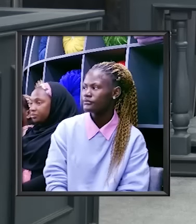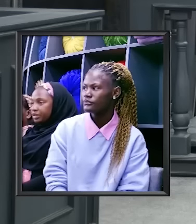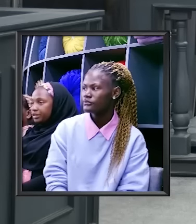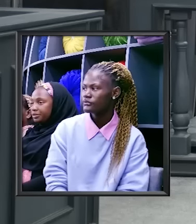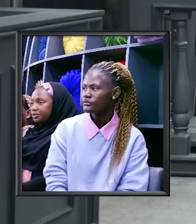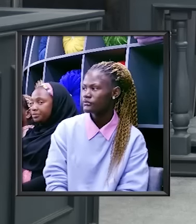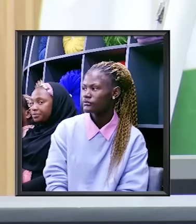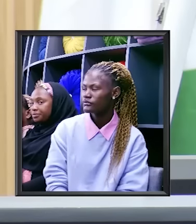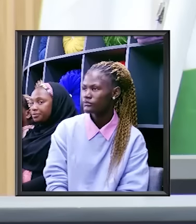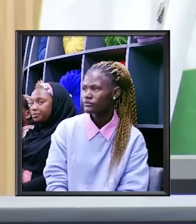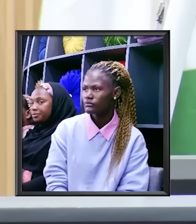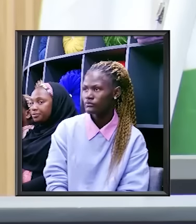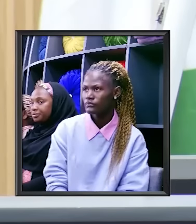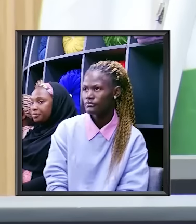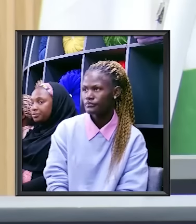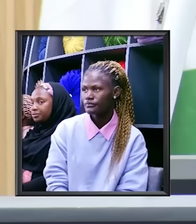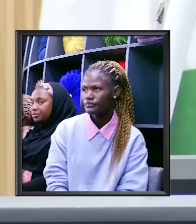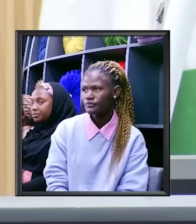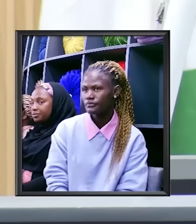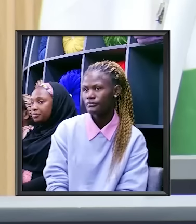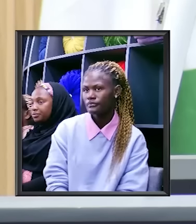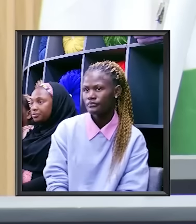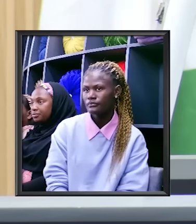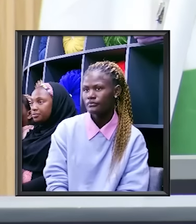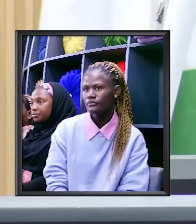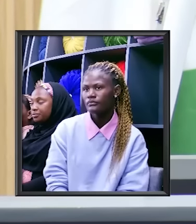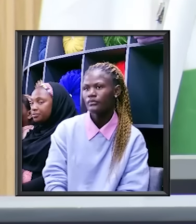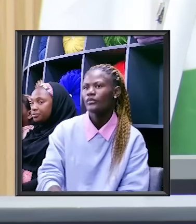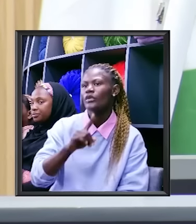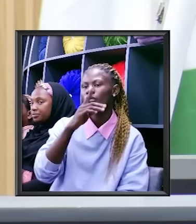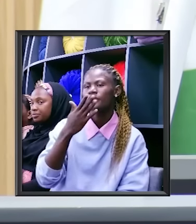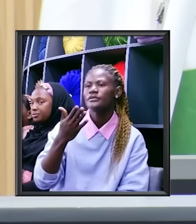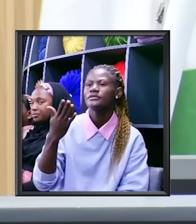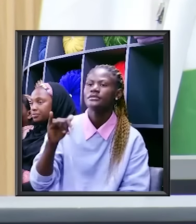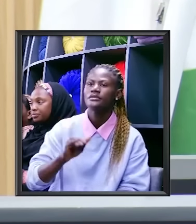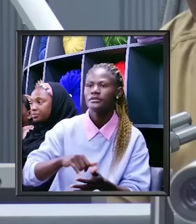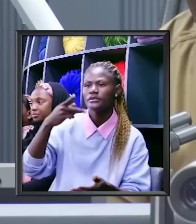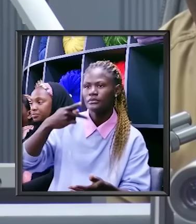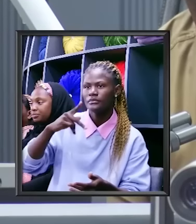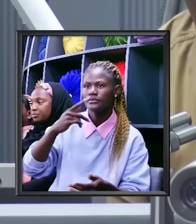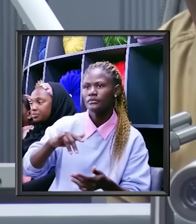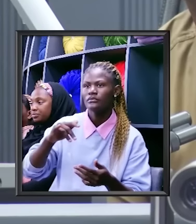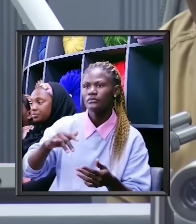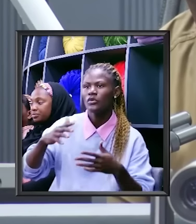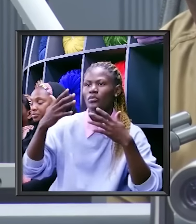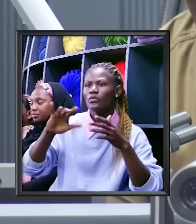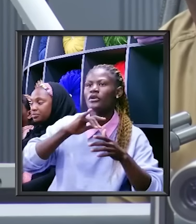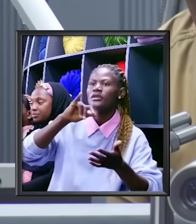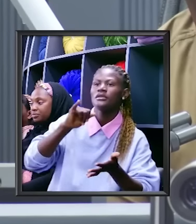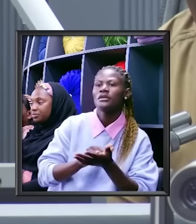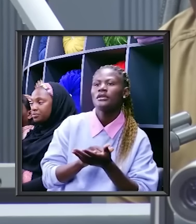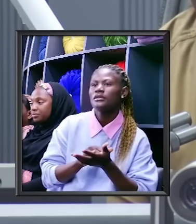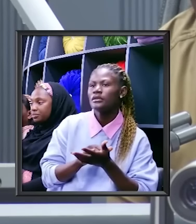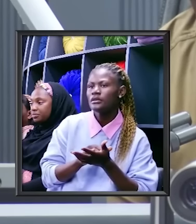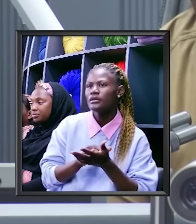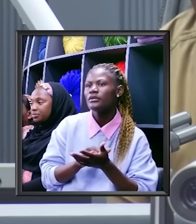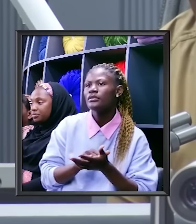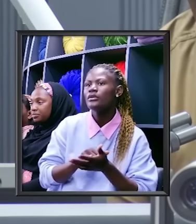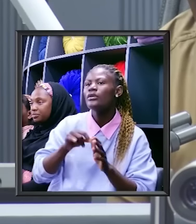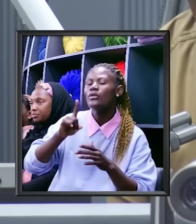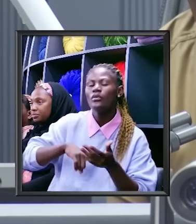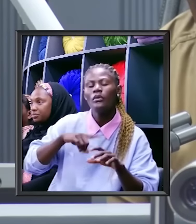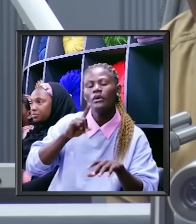So, Baba, till now, you know waiting, one of the things we pay me most as you they talk this matter. Now, which